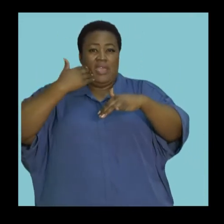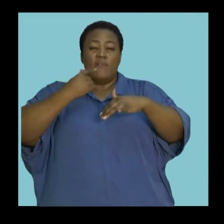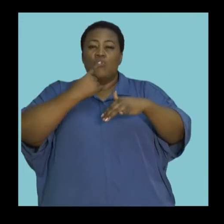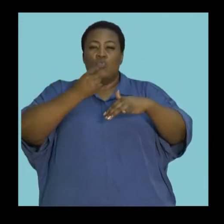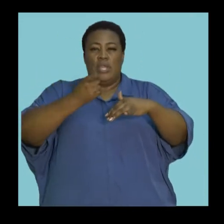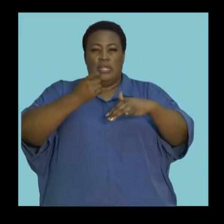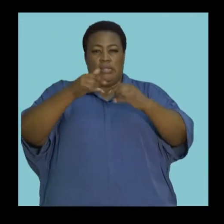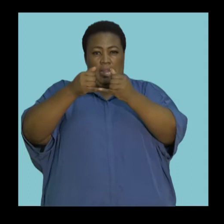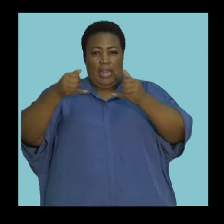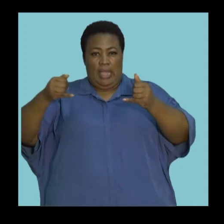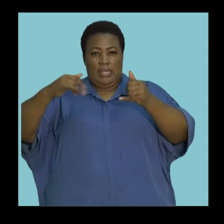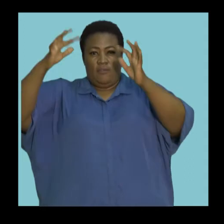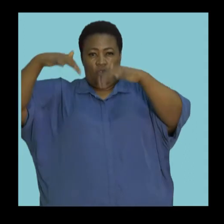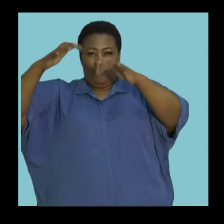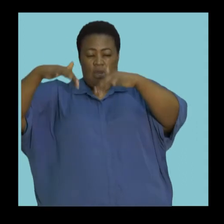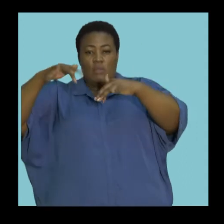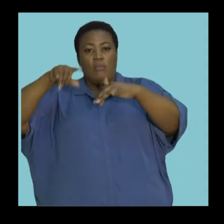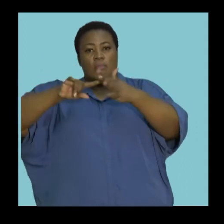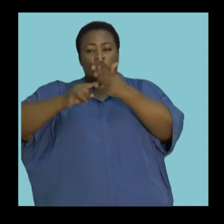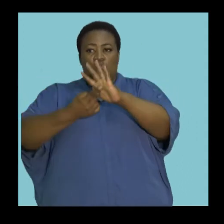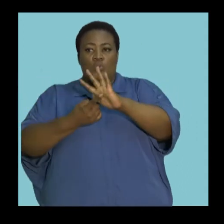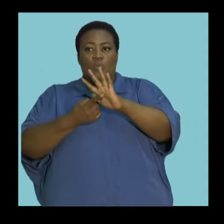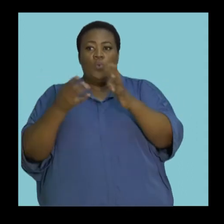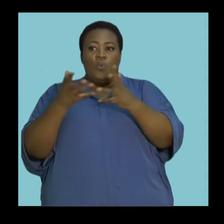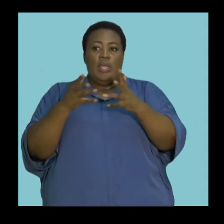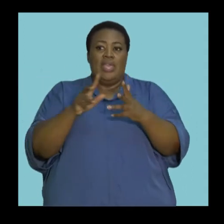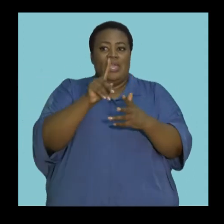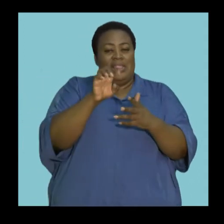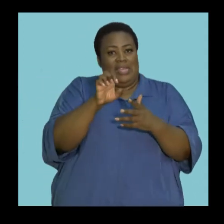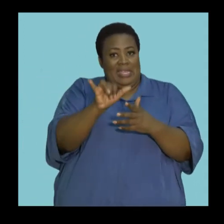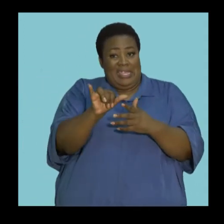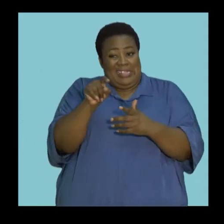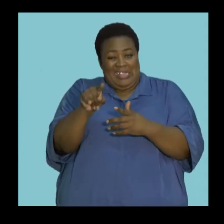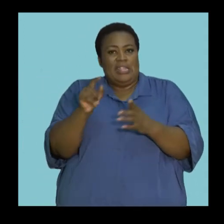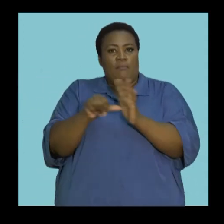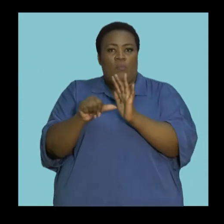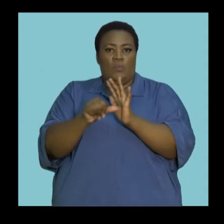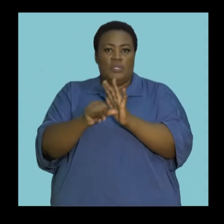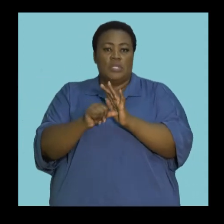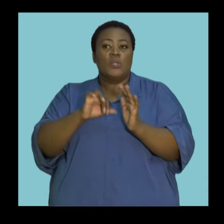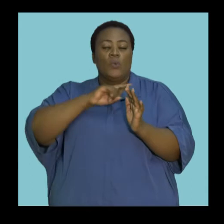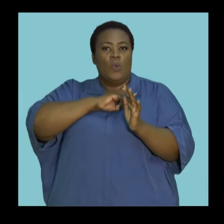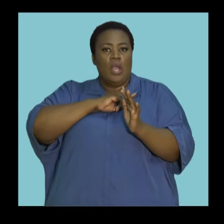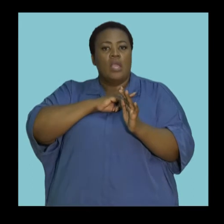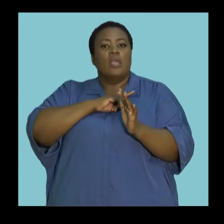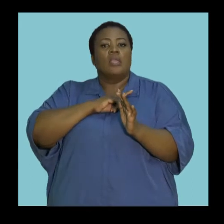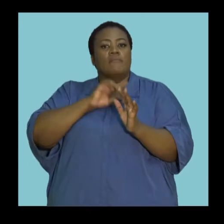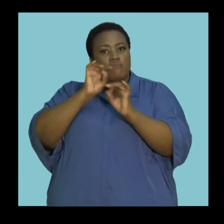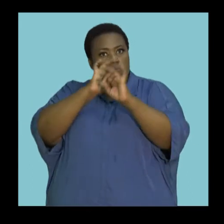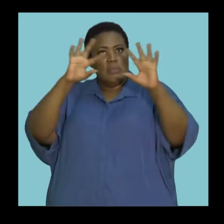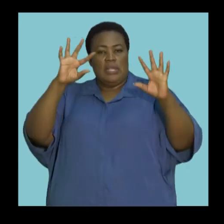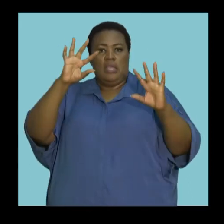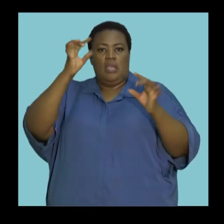red line represented rainfall, we would need to indicate that in the key. So keys are important, and it makes